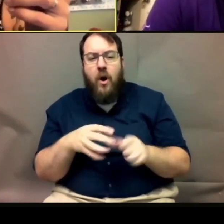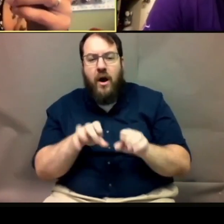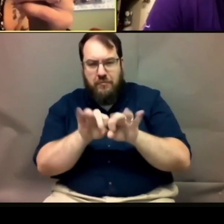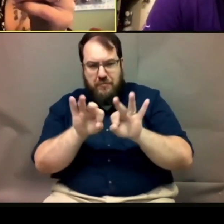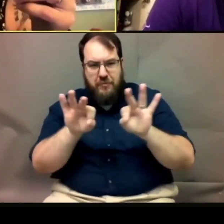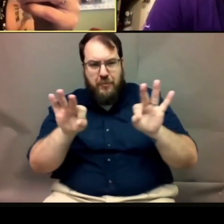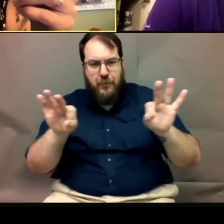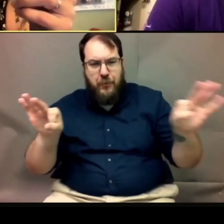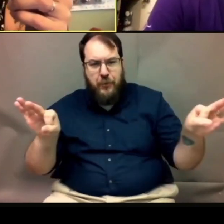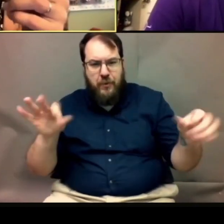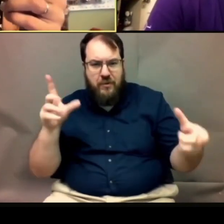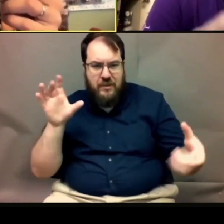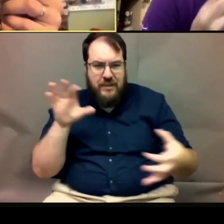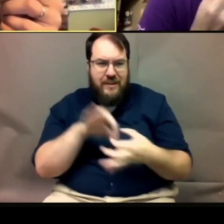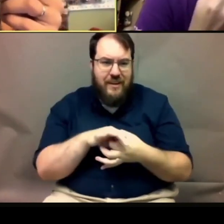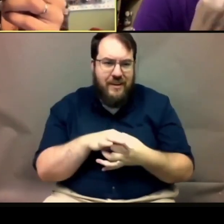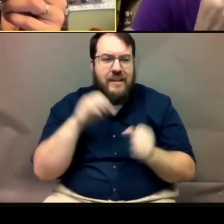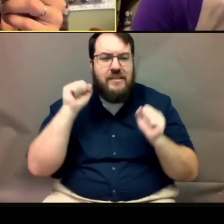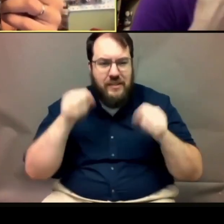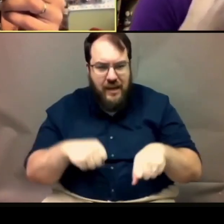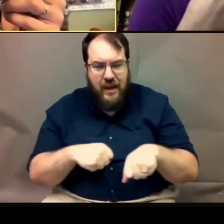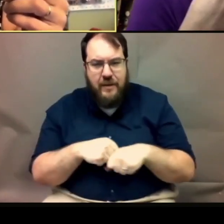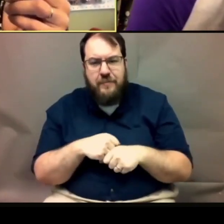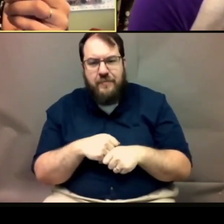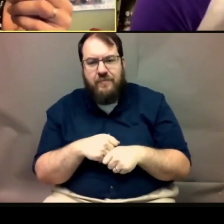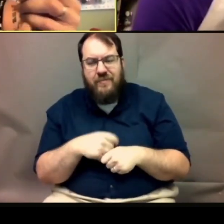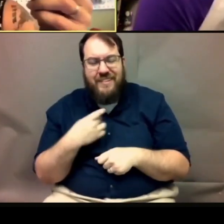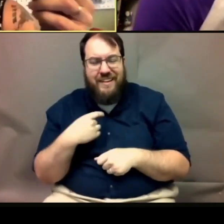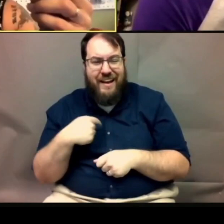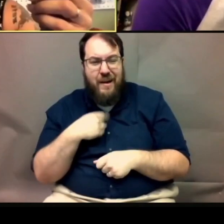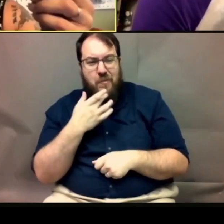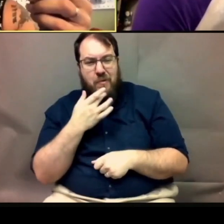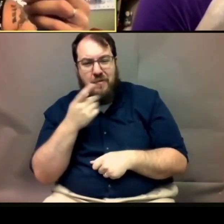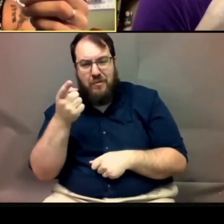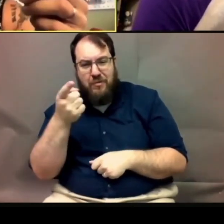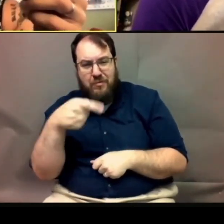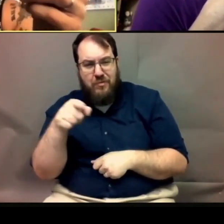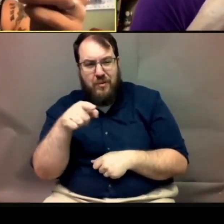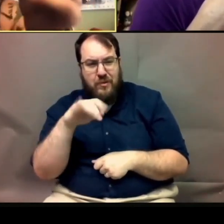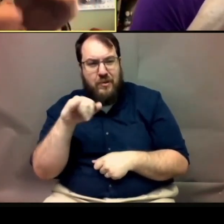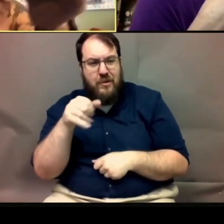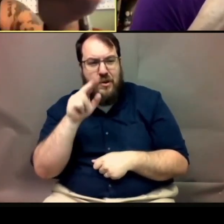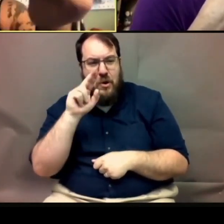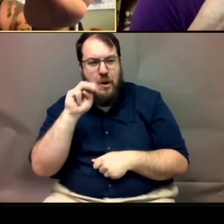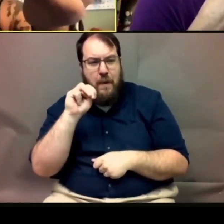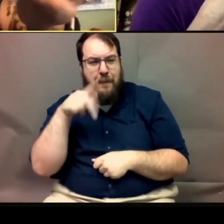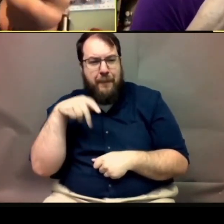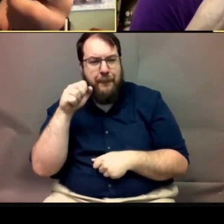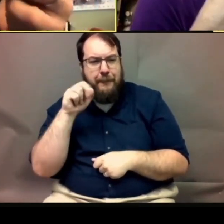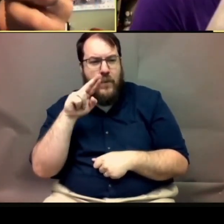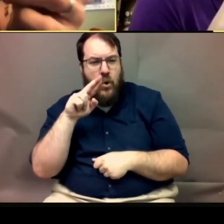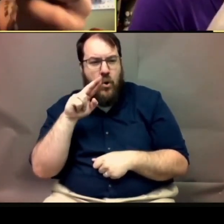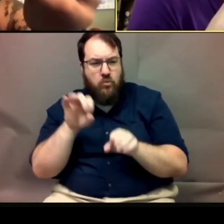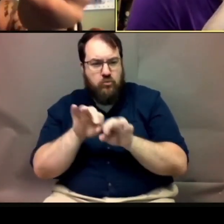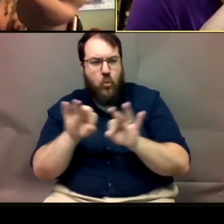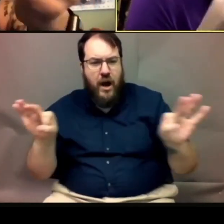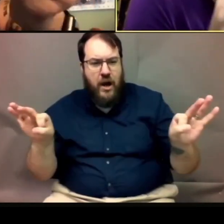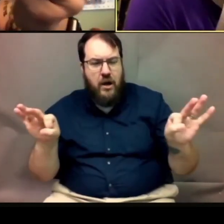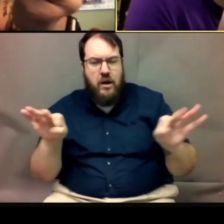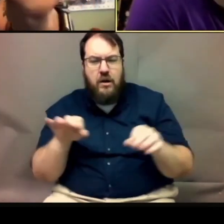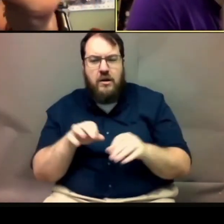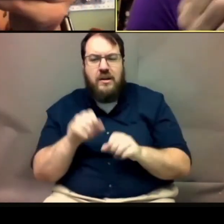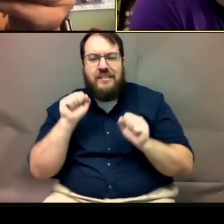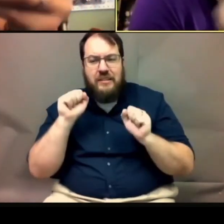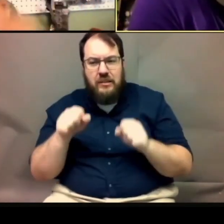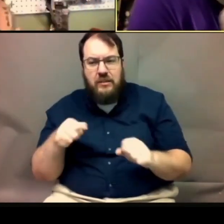have these too that are I actually prefer these jumper wires. You So they're just little wires, and they